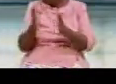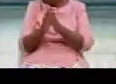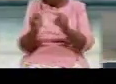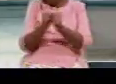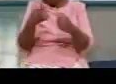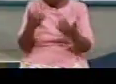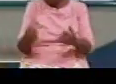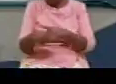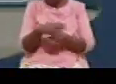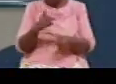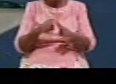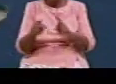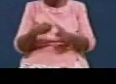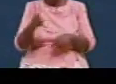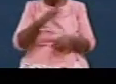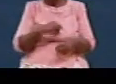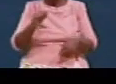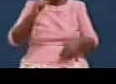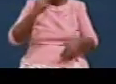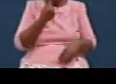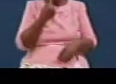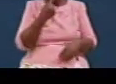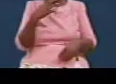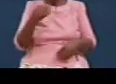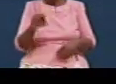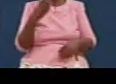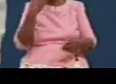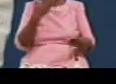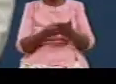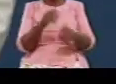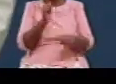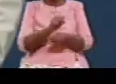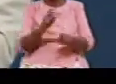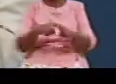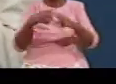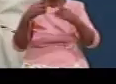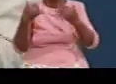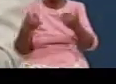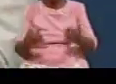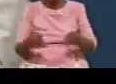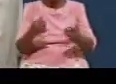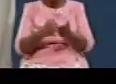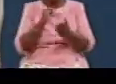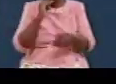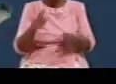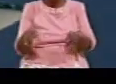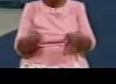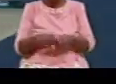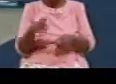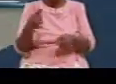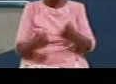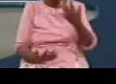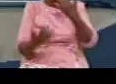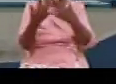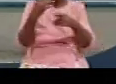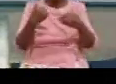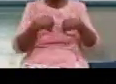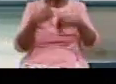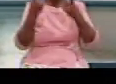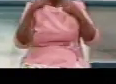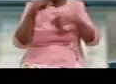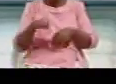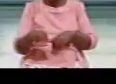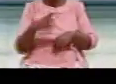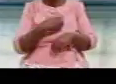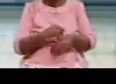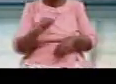were zealous of good works, but now it's like the fire is gone down. The